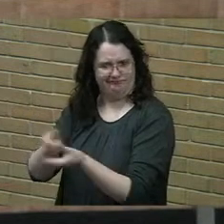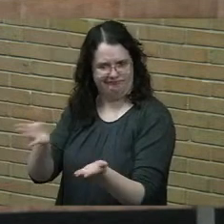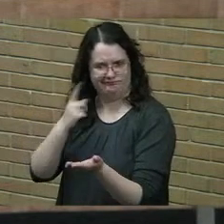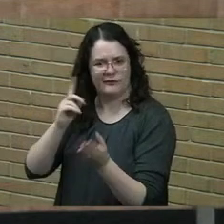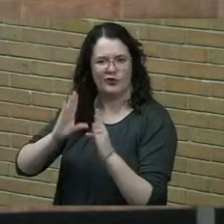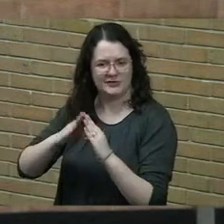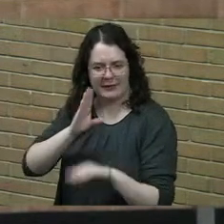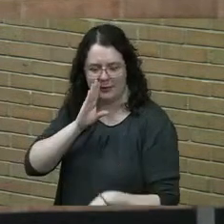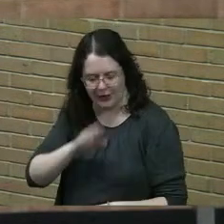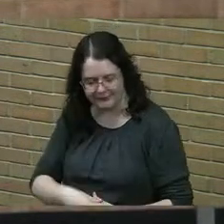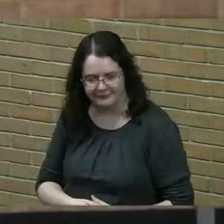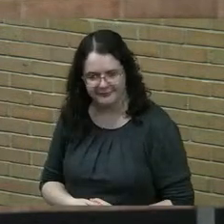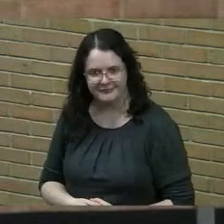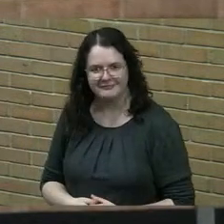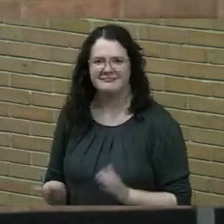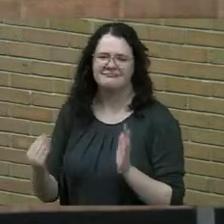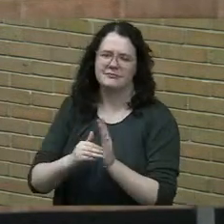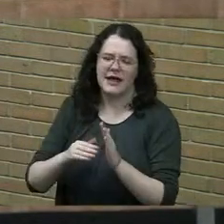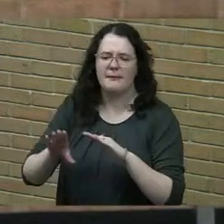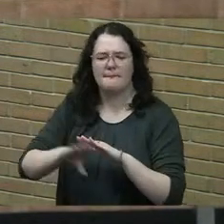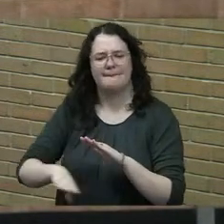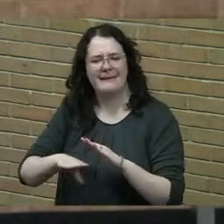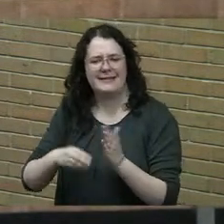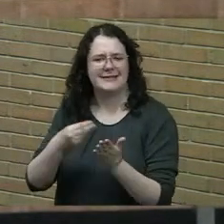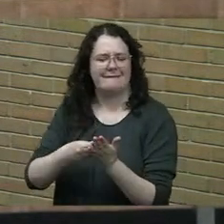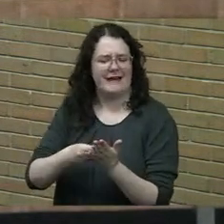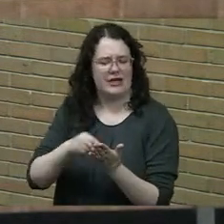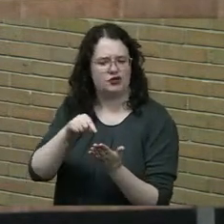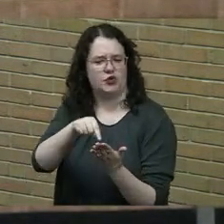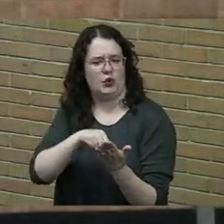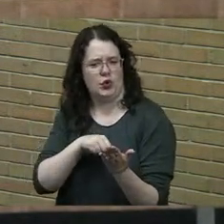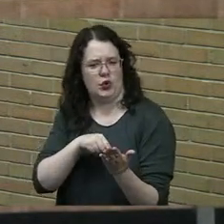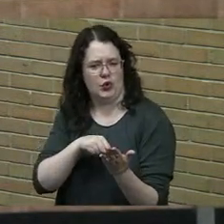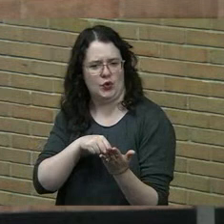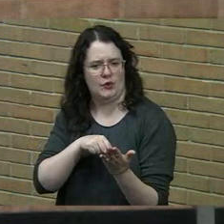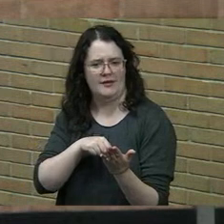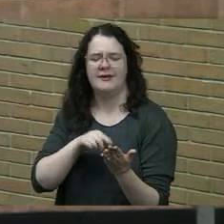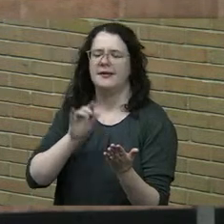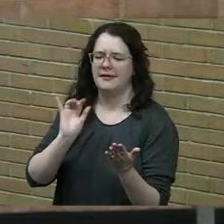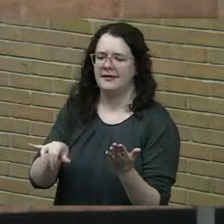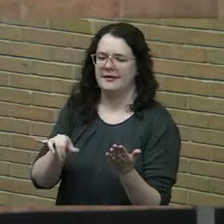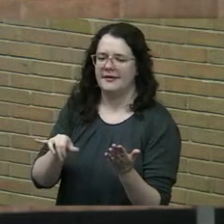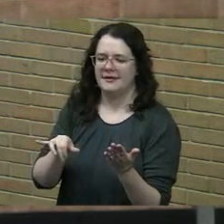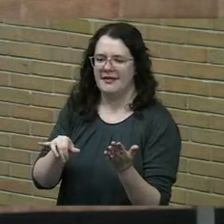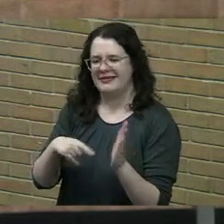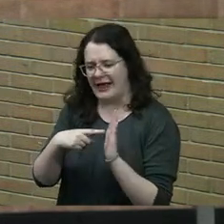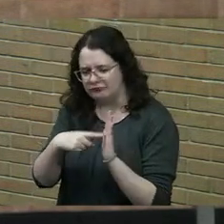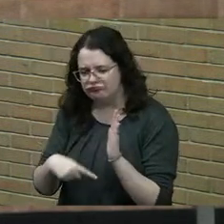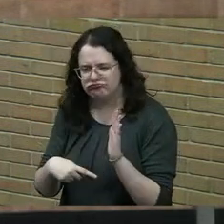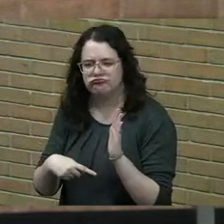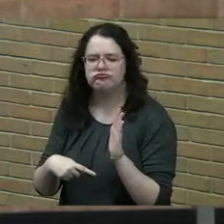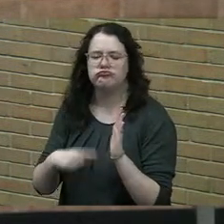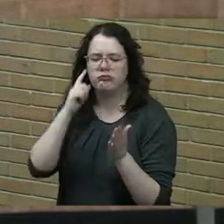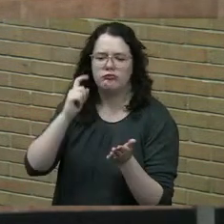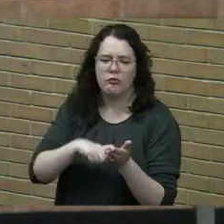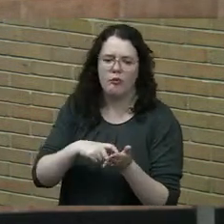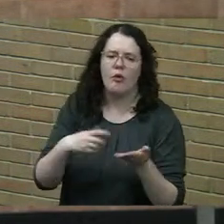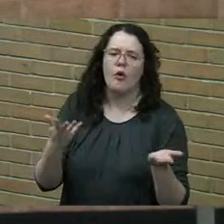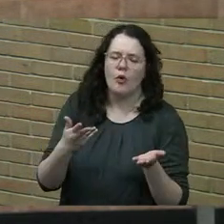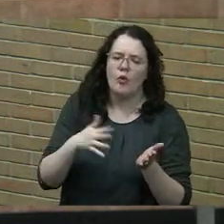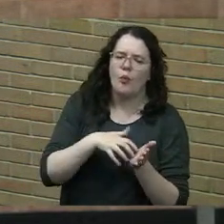And again, the basic financial statements, we did issue an unqualified opinion, no material weaknesses or